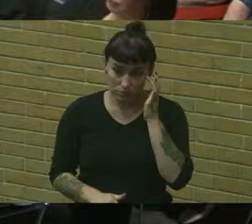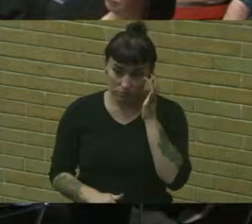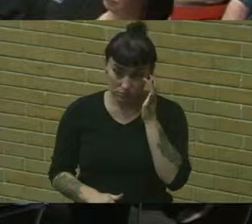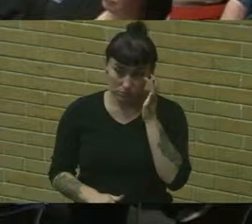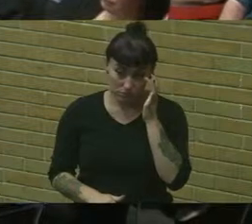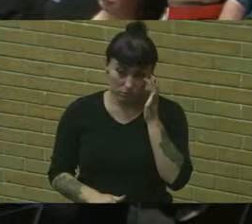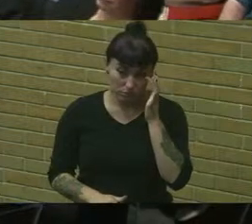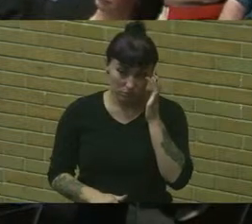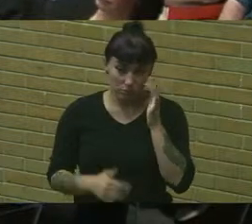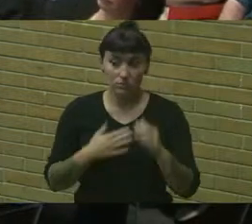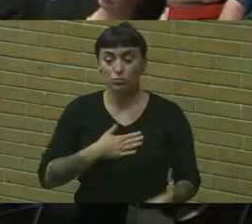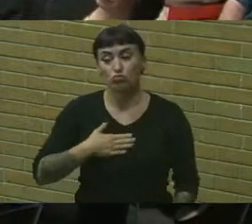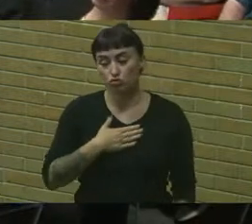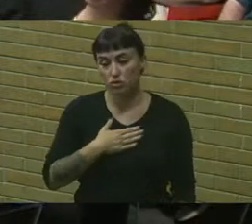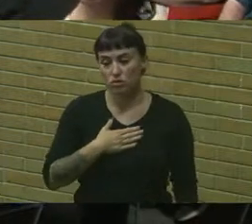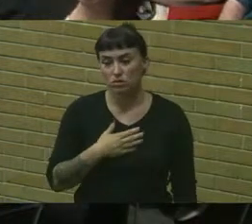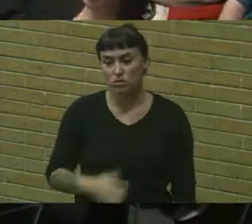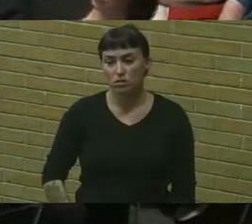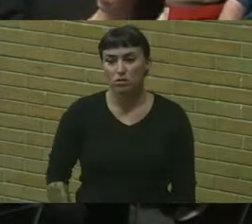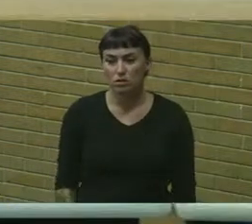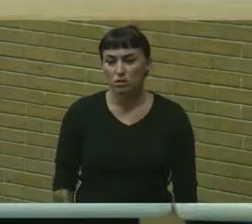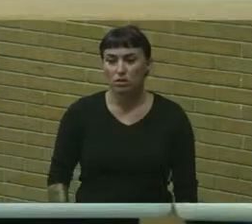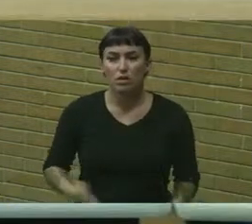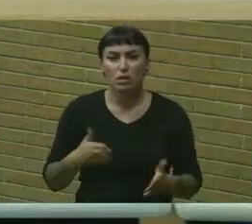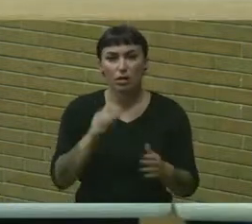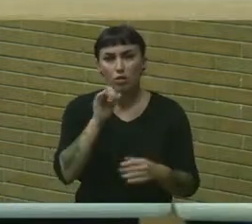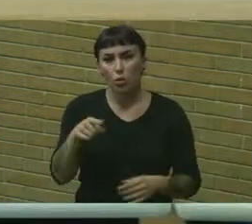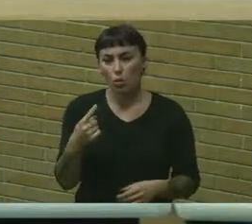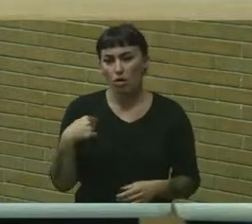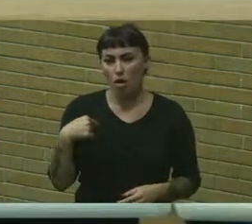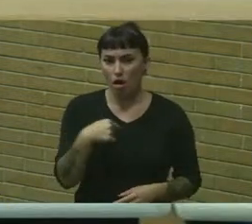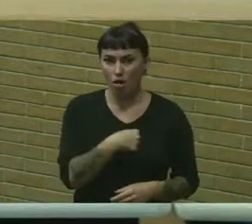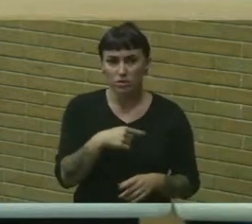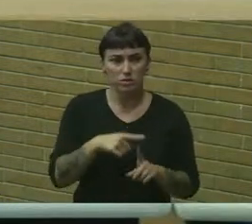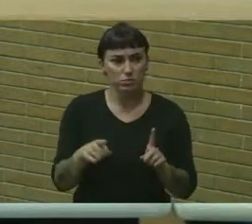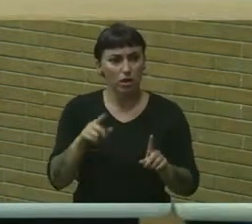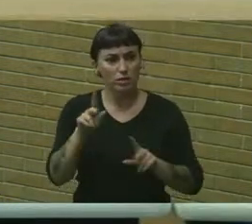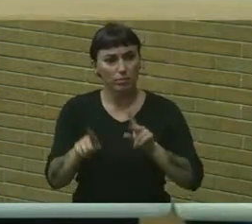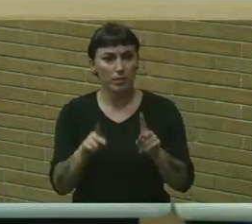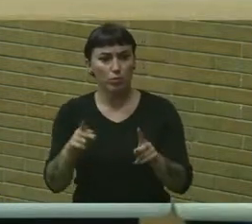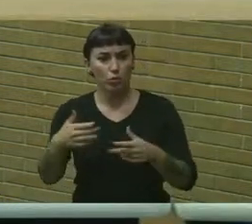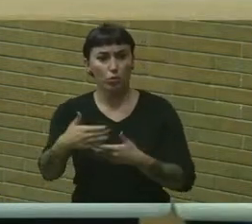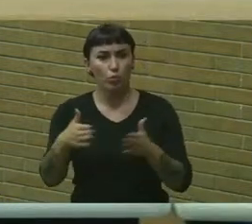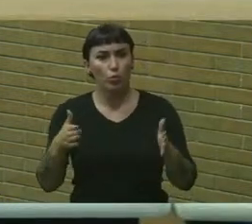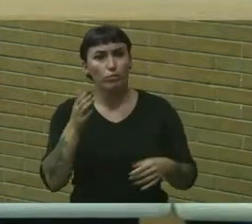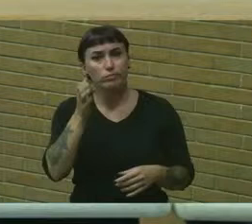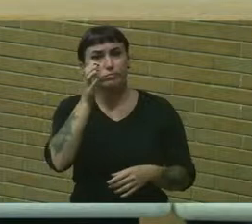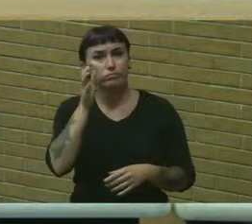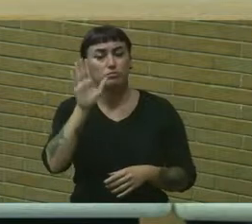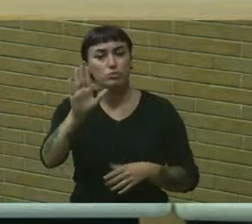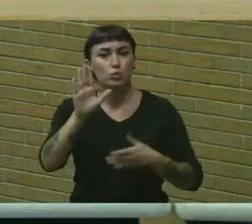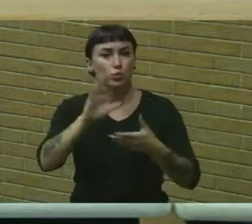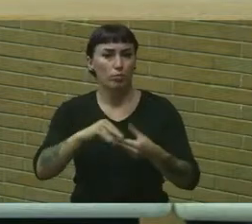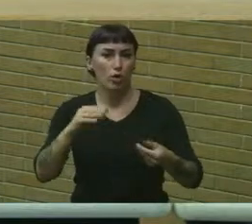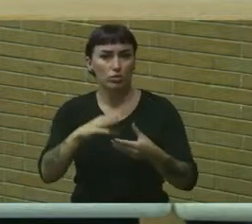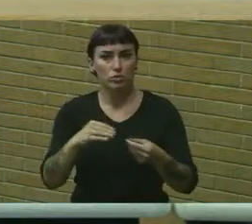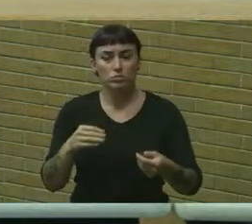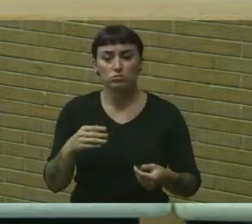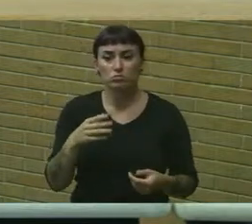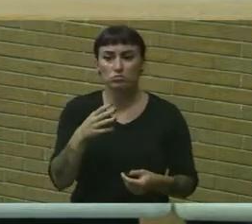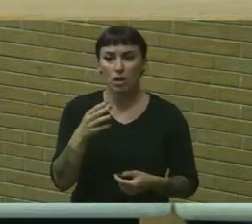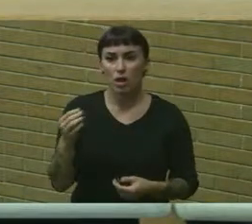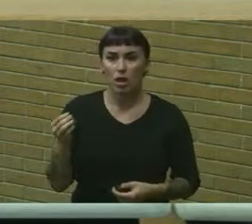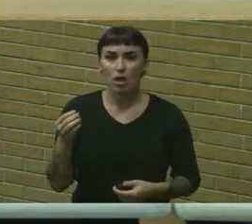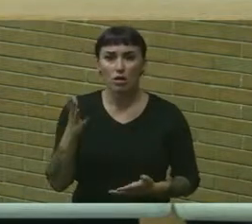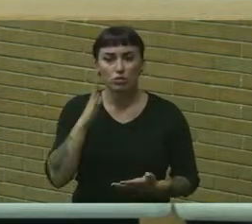It is much appreciated, and it allows not only us, but it allows the people in the room to hear your remarks and